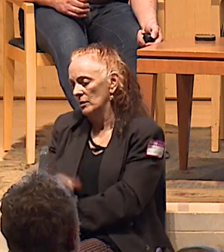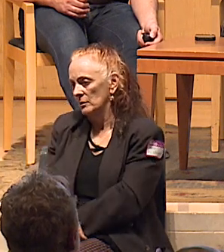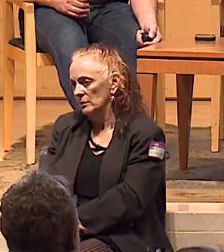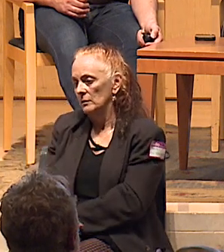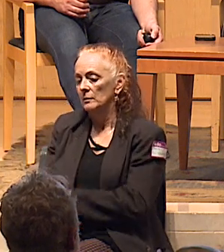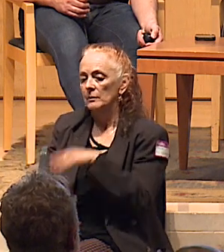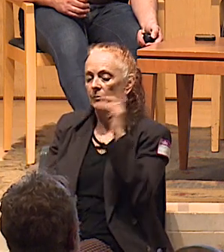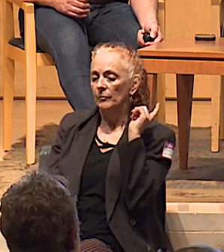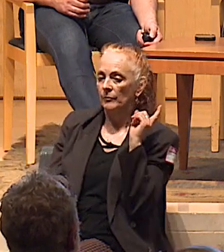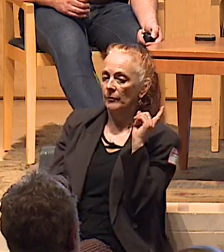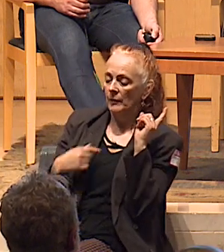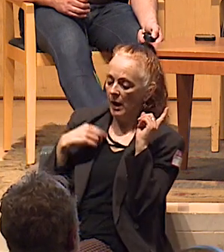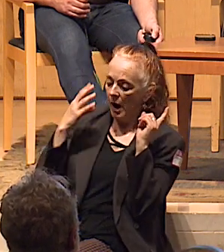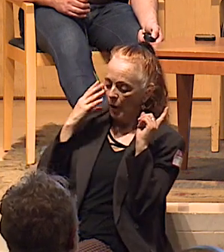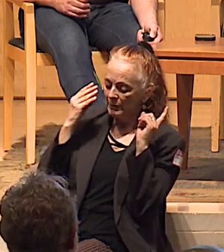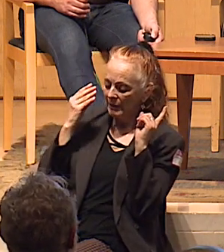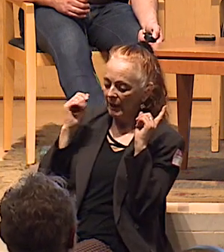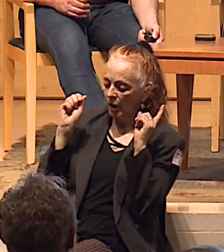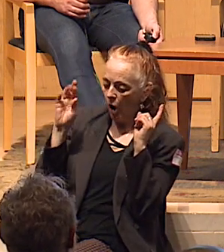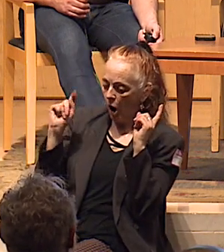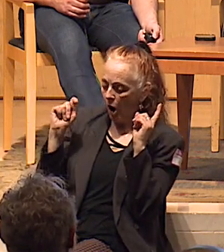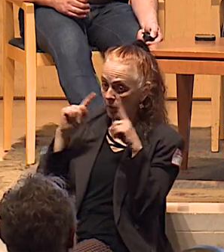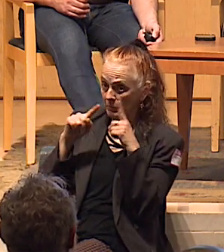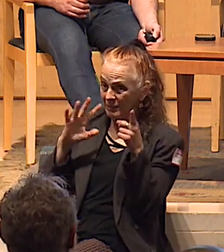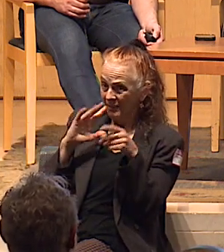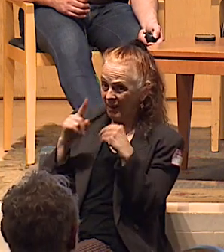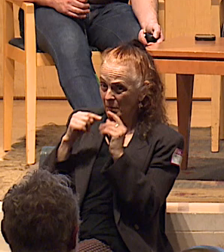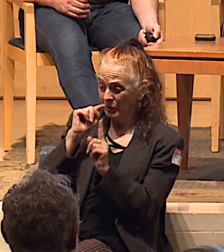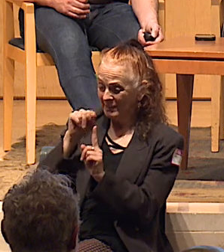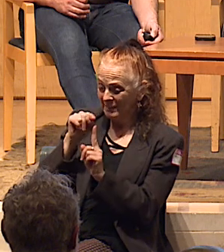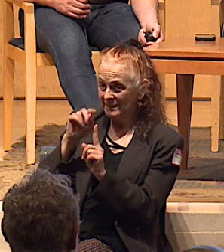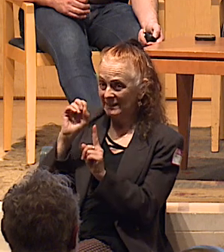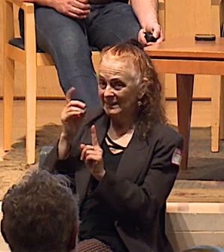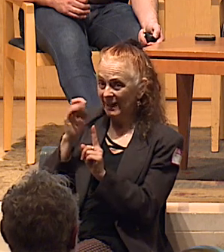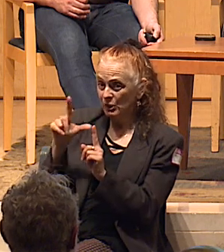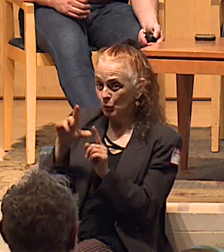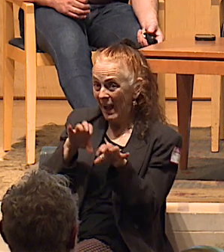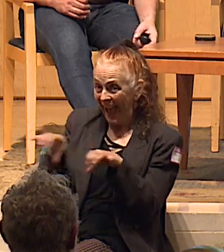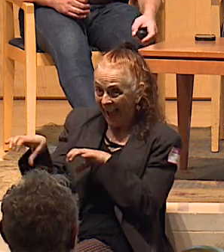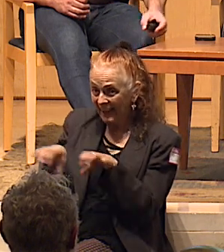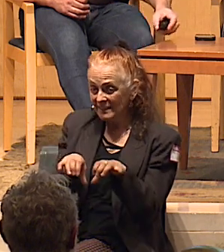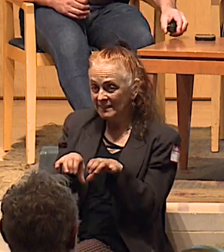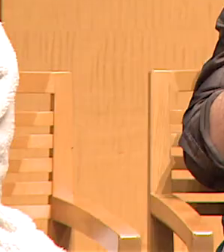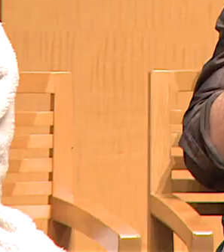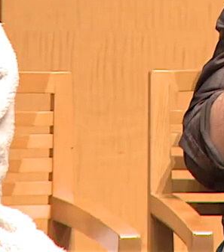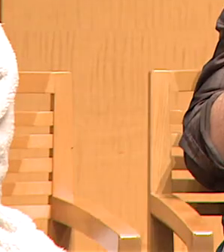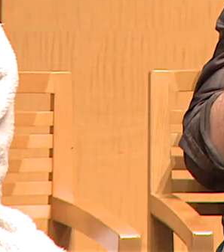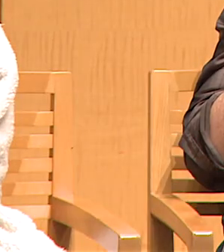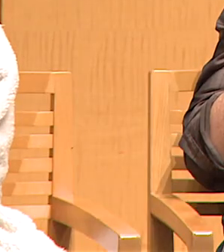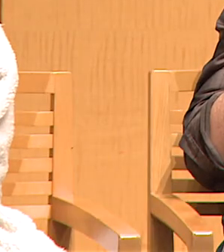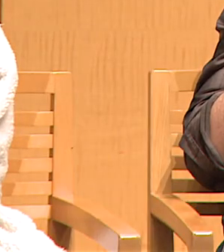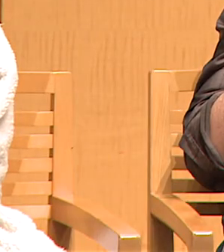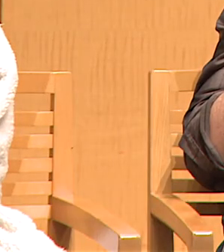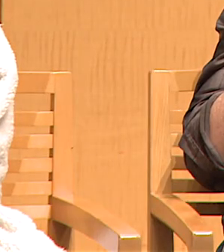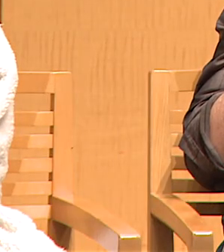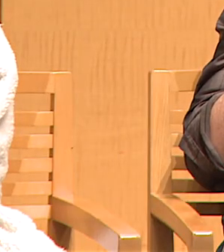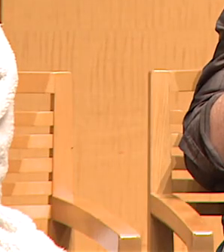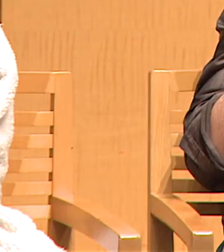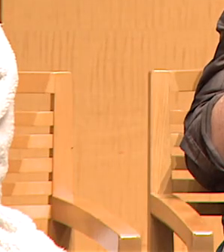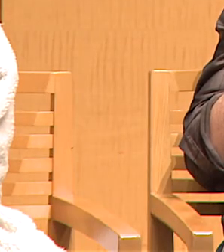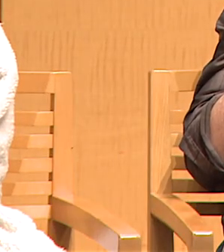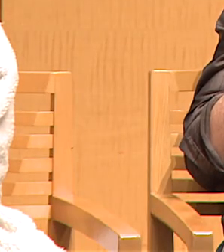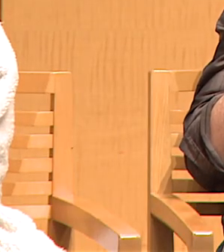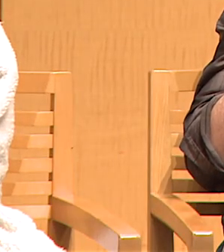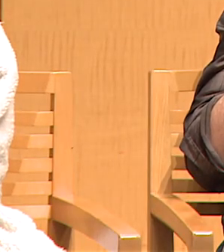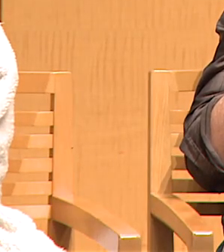So I was thinking just art-wise, but you're talking about a sexual act or something or a feeling that